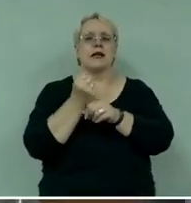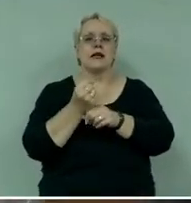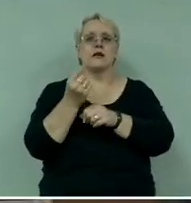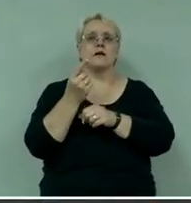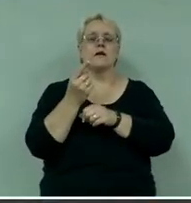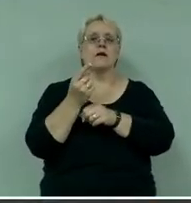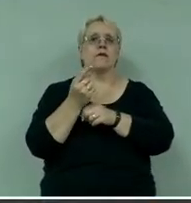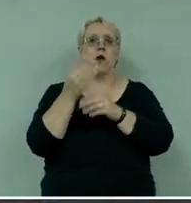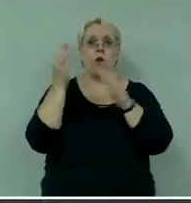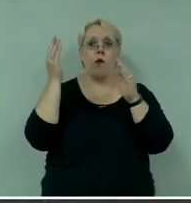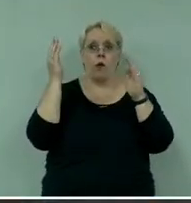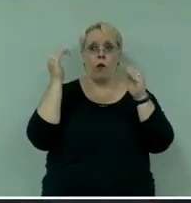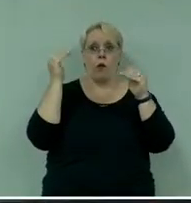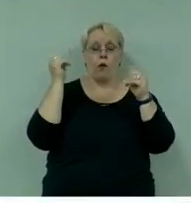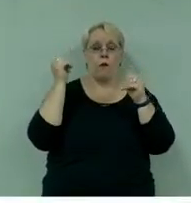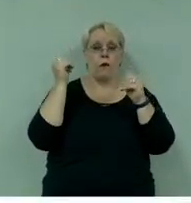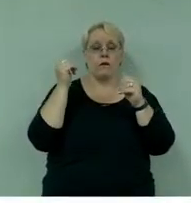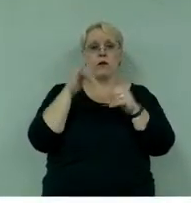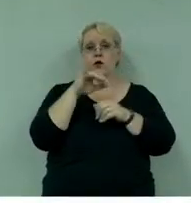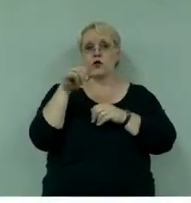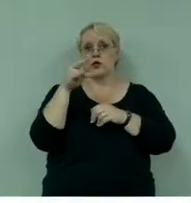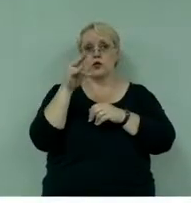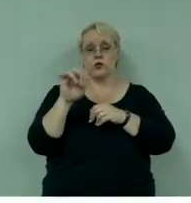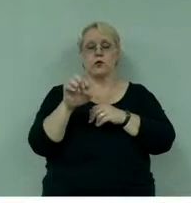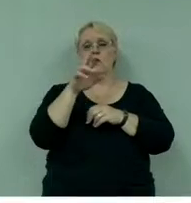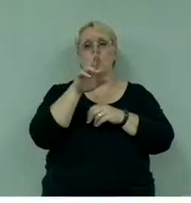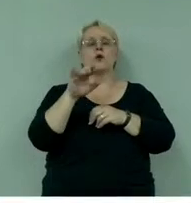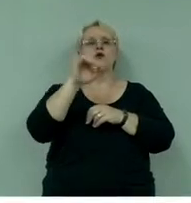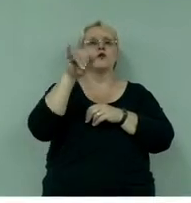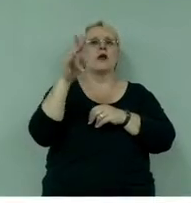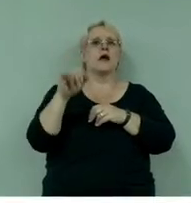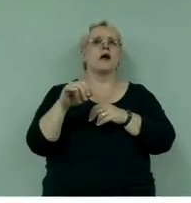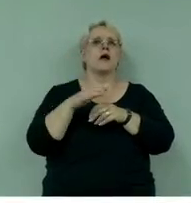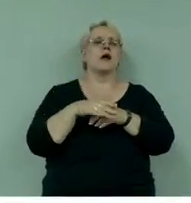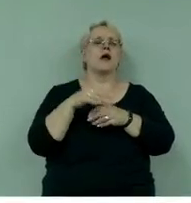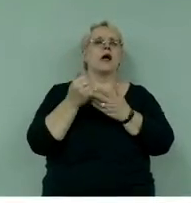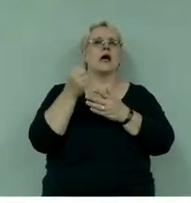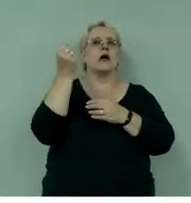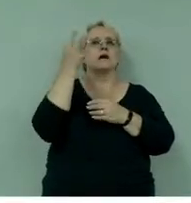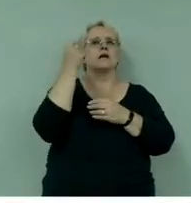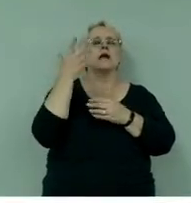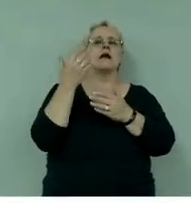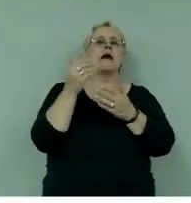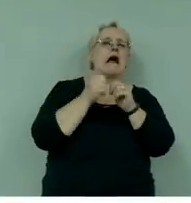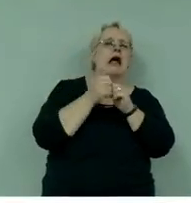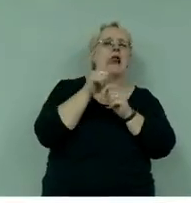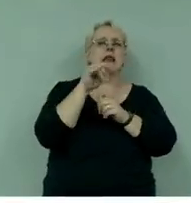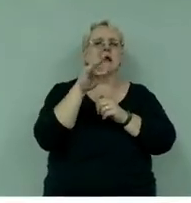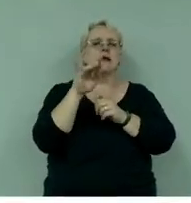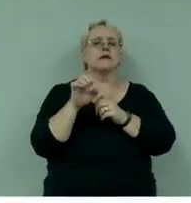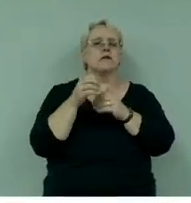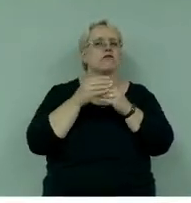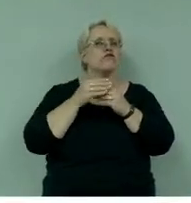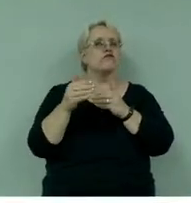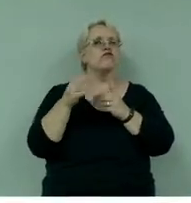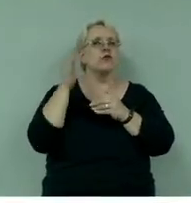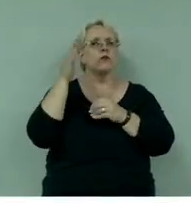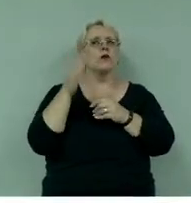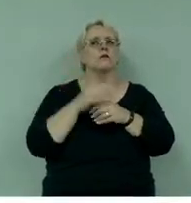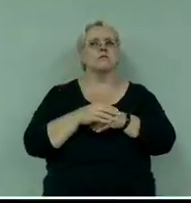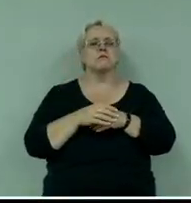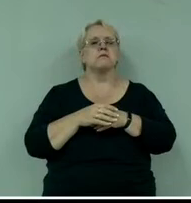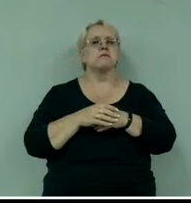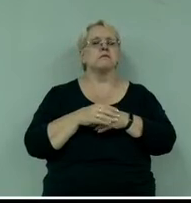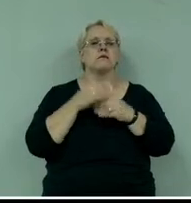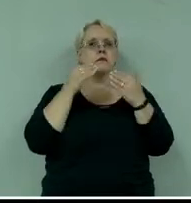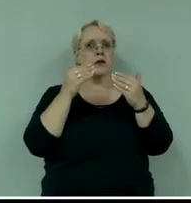Right. And they're hoping that by June or July they have a good understanding of how the leasing's going, and then they'll take it from there. Okay. Thank